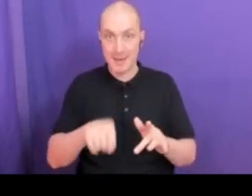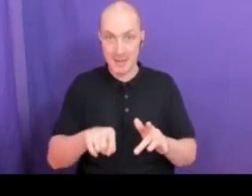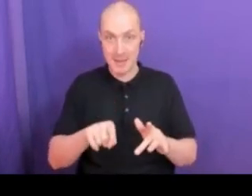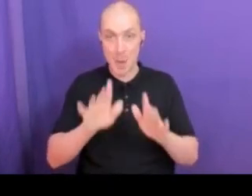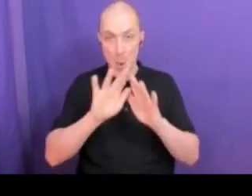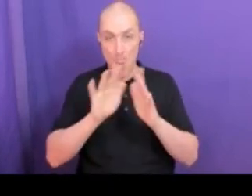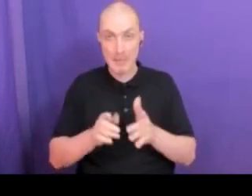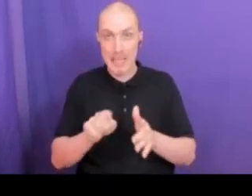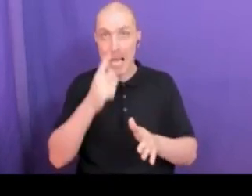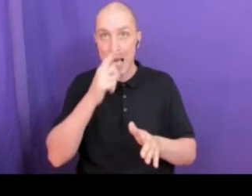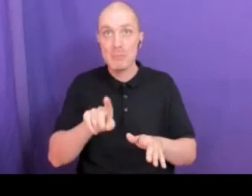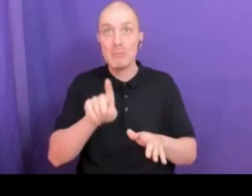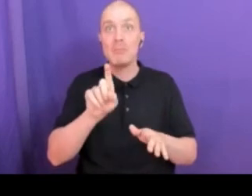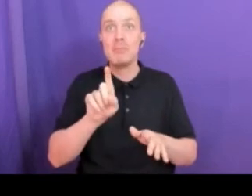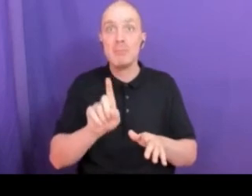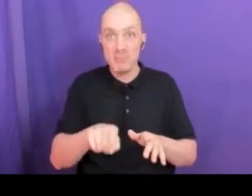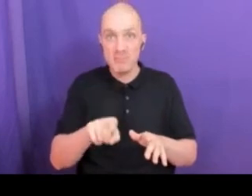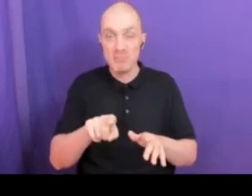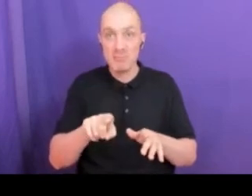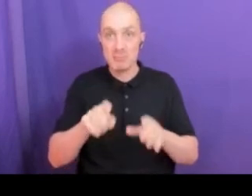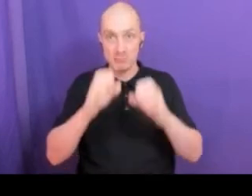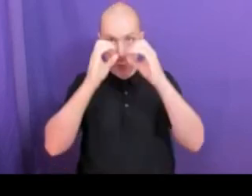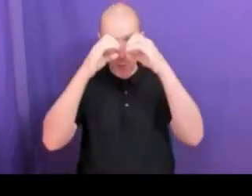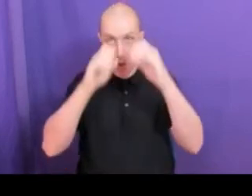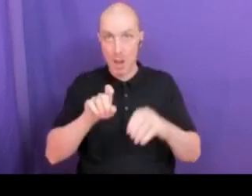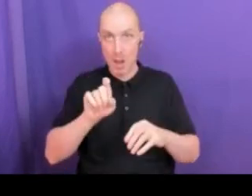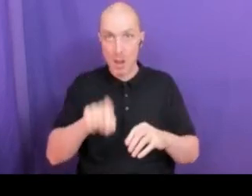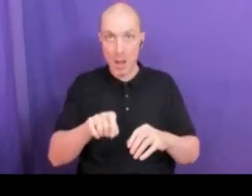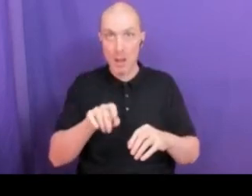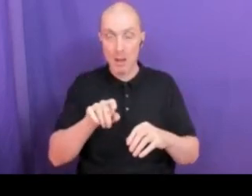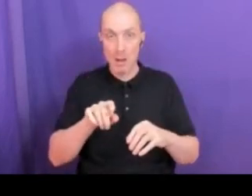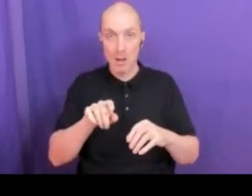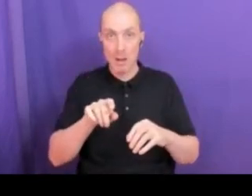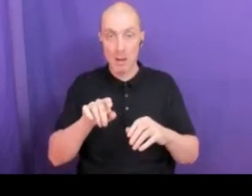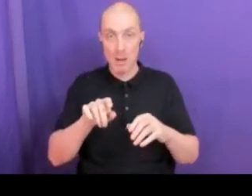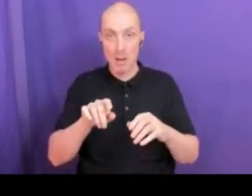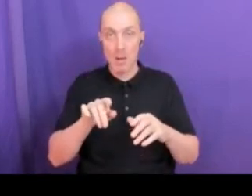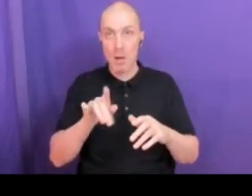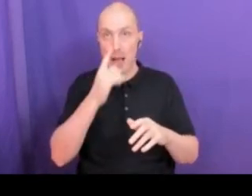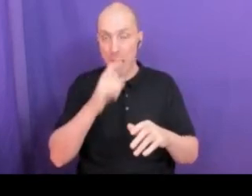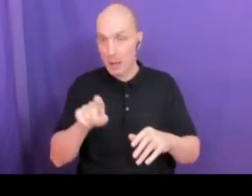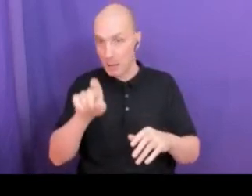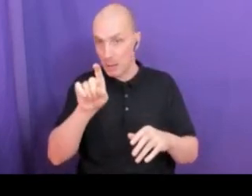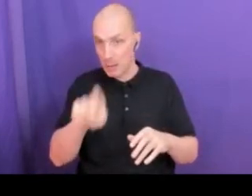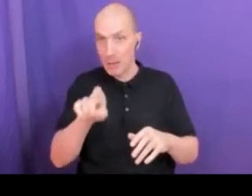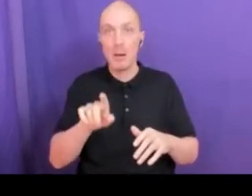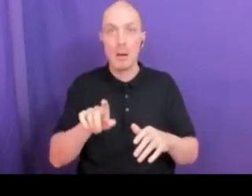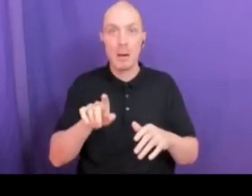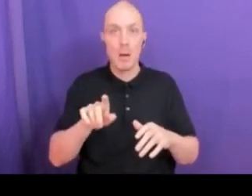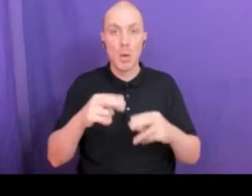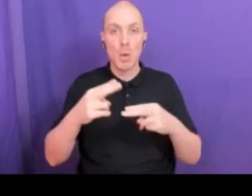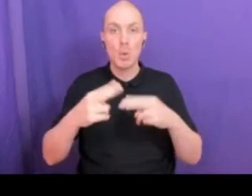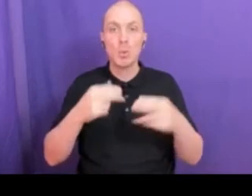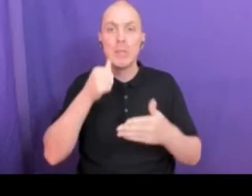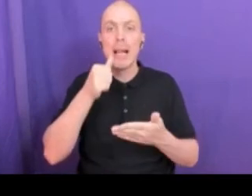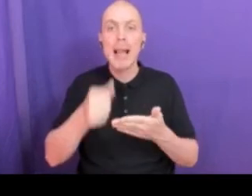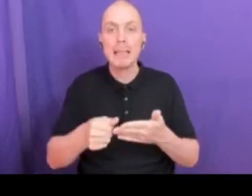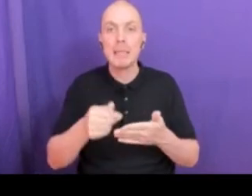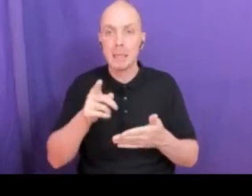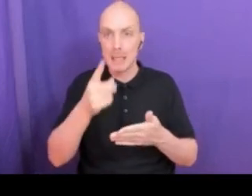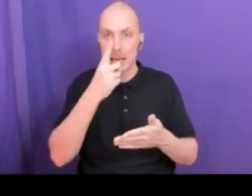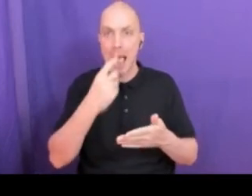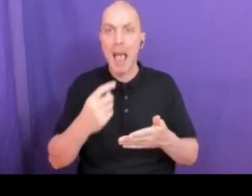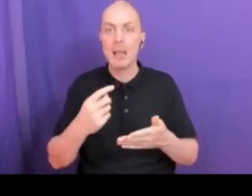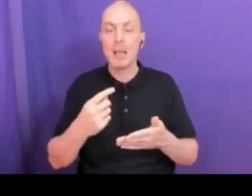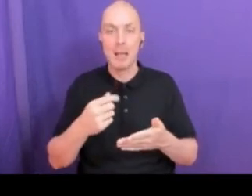engine, there'll be a pop-up to invite you to subscribe to our newsletter. So we produce a newsletter, regular newsletter, that will have all of the information about